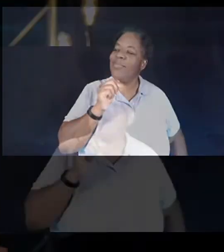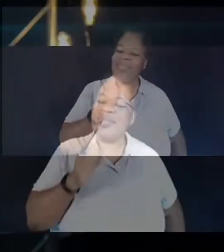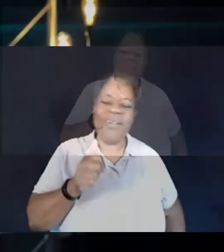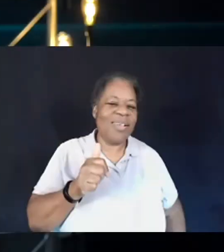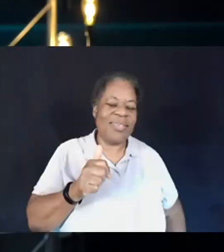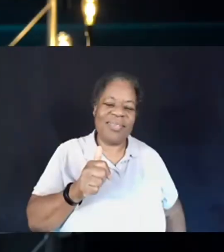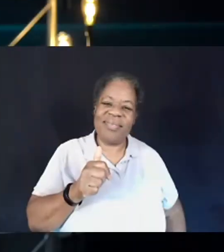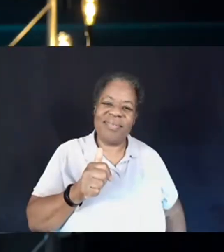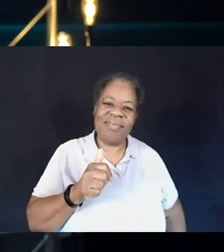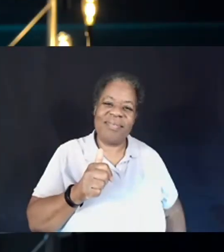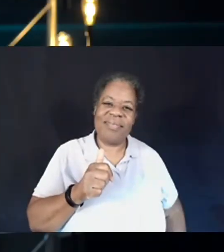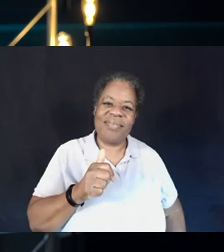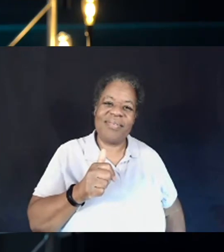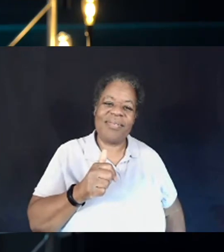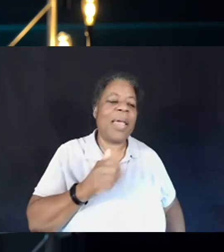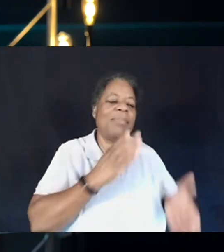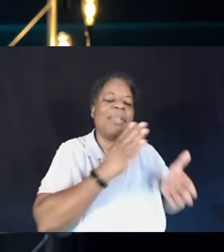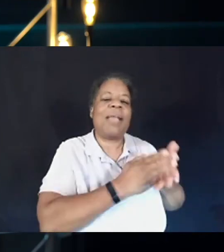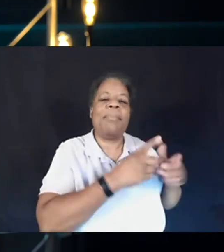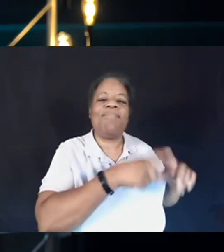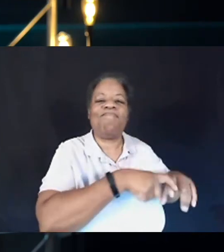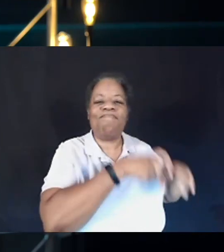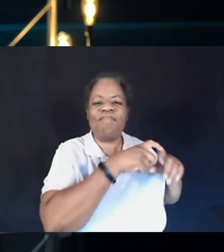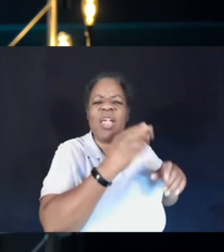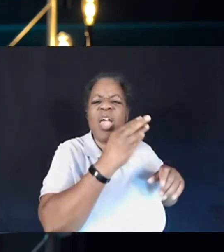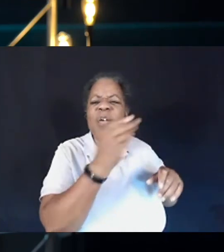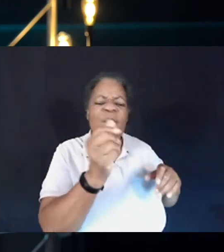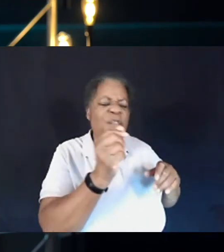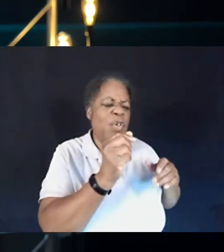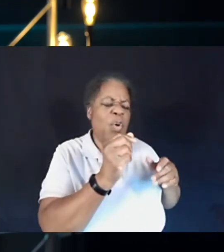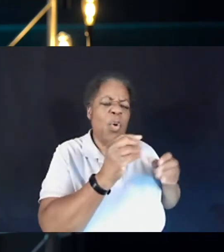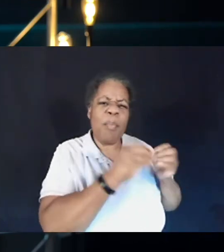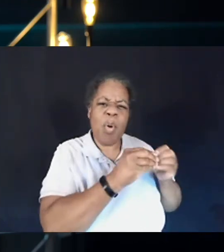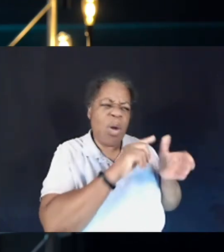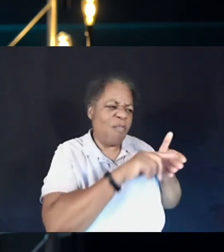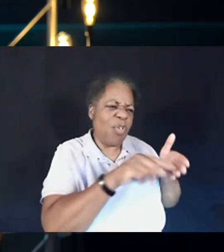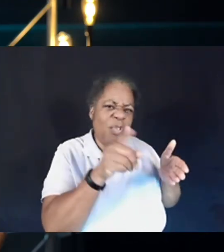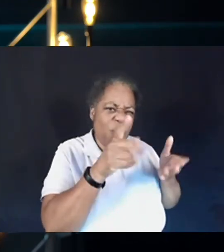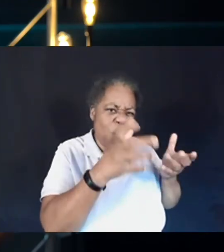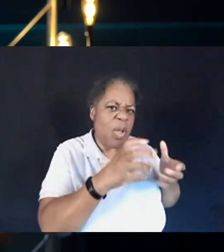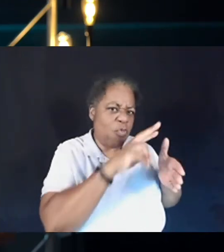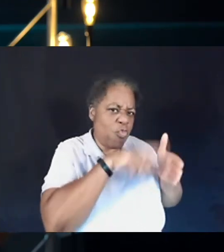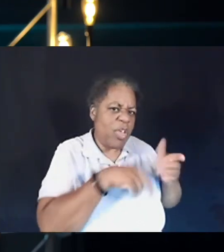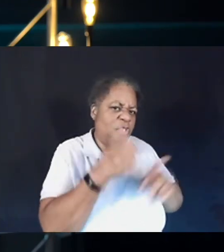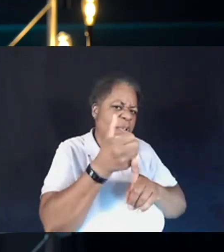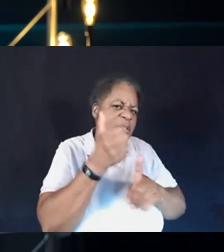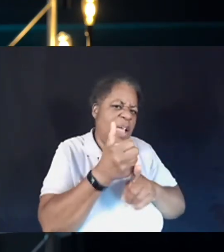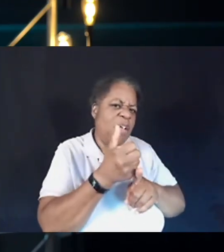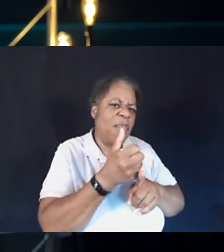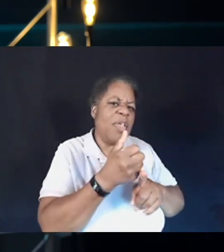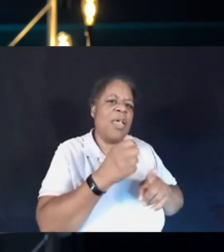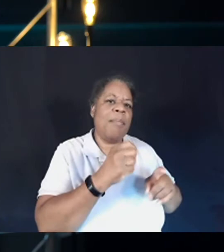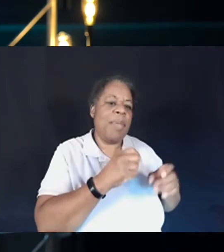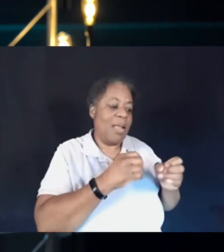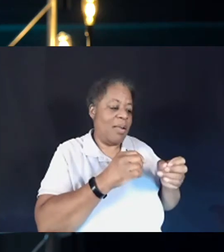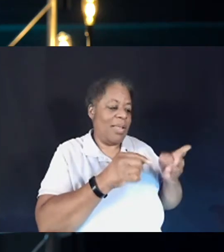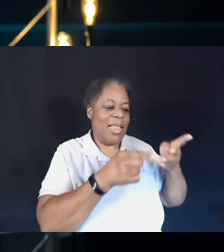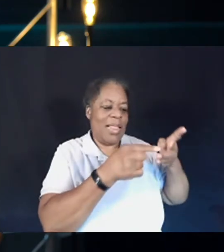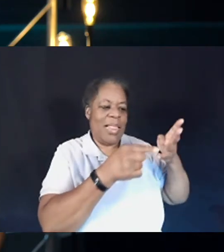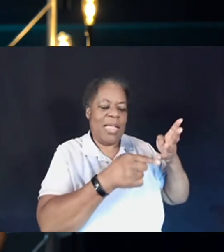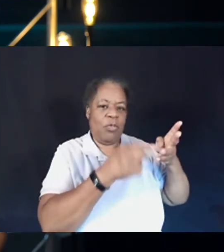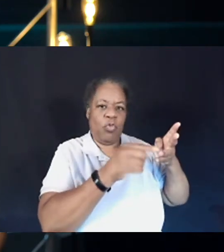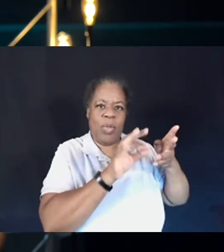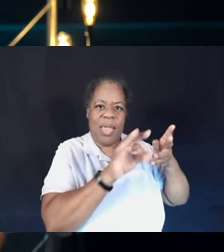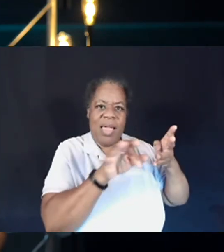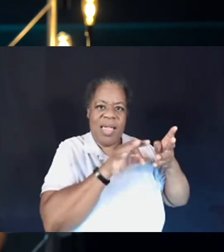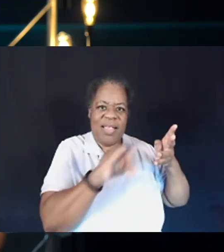right, we're going to stop here. There's a couple more verses if you want to finish it out, but I want to focus on these last two lines because there are clear parallels in